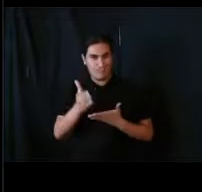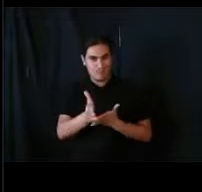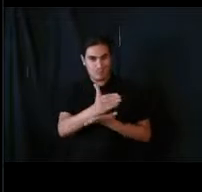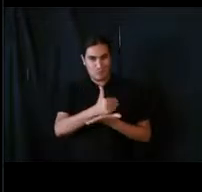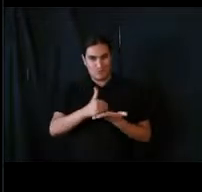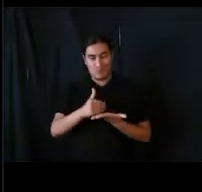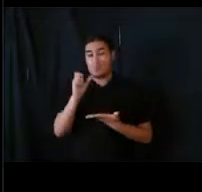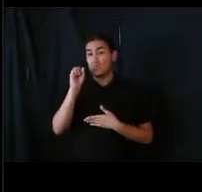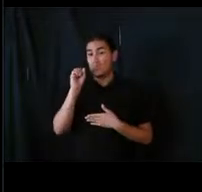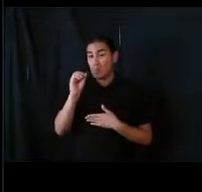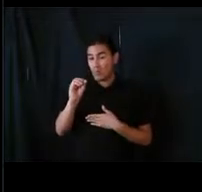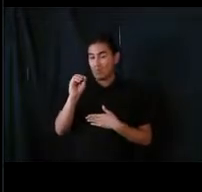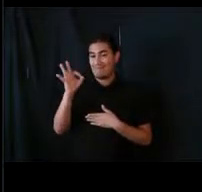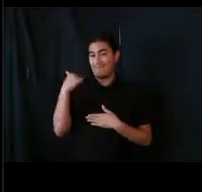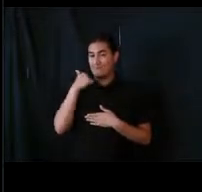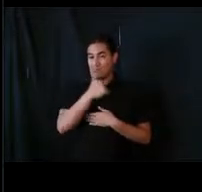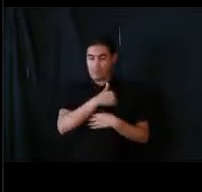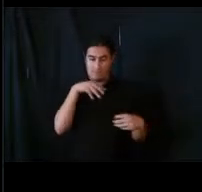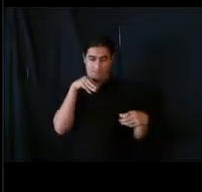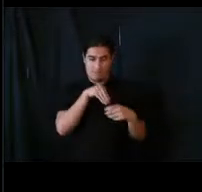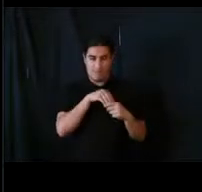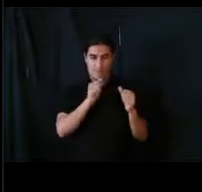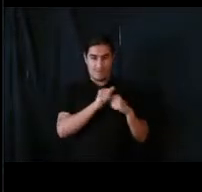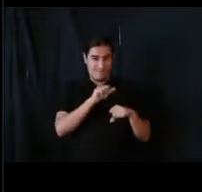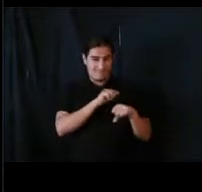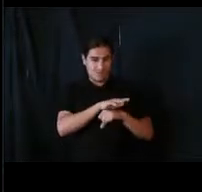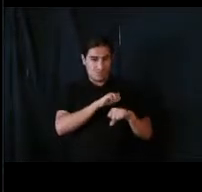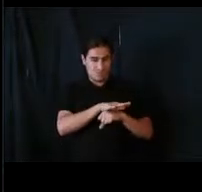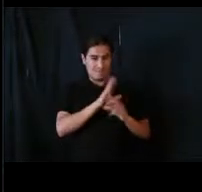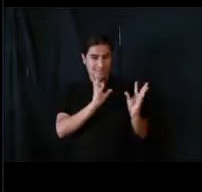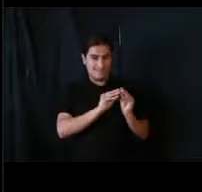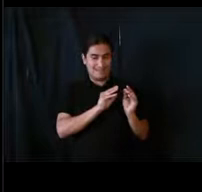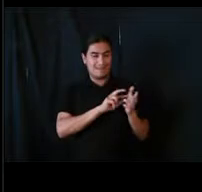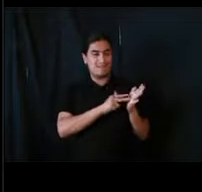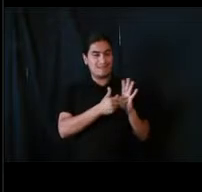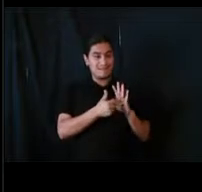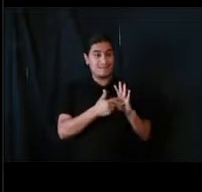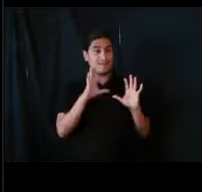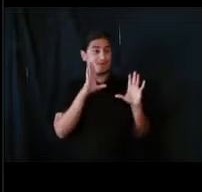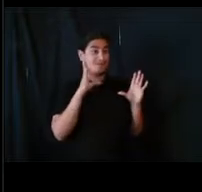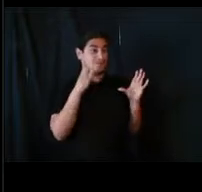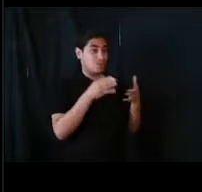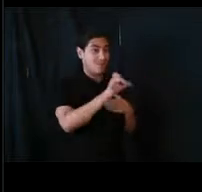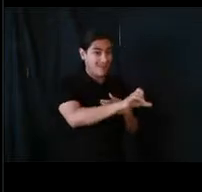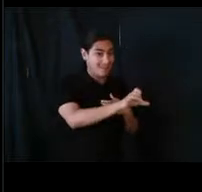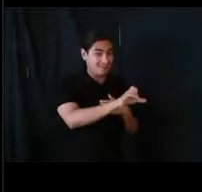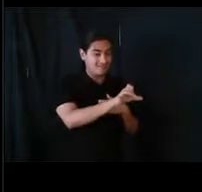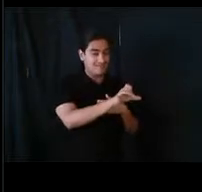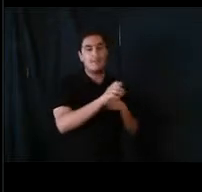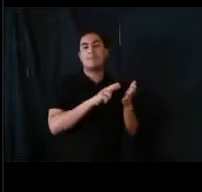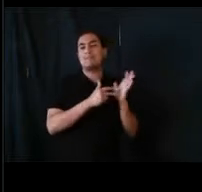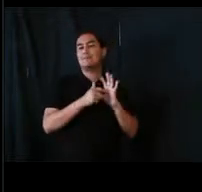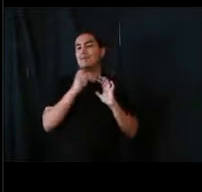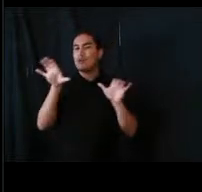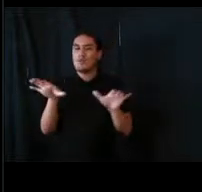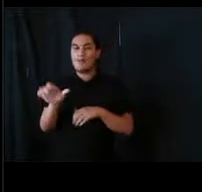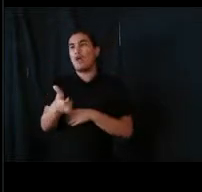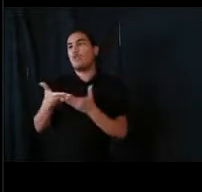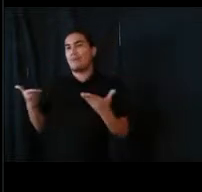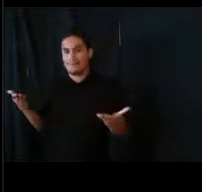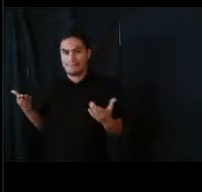we're participating in communi in advisory meetings that means we're not doing something else and so we either have to hire